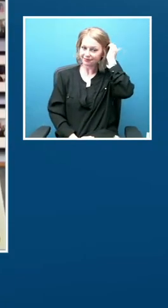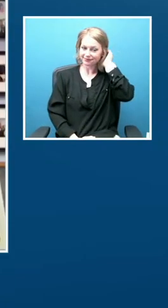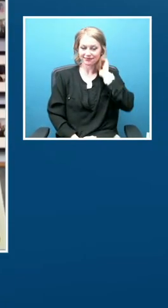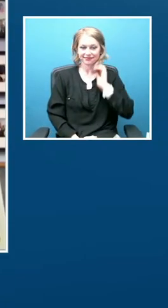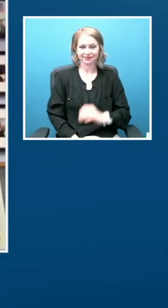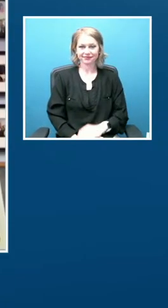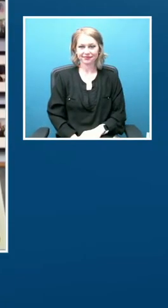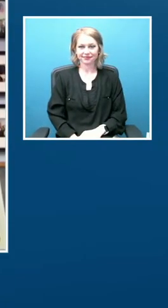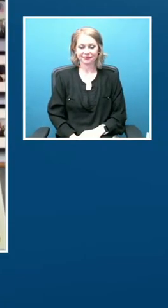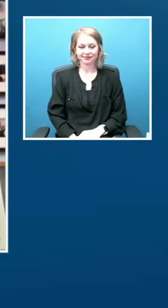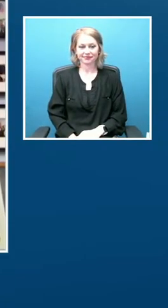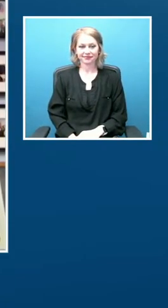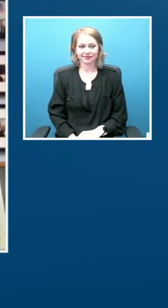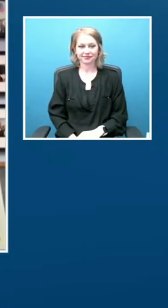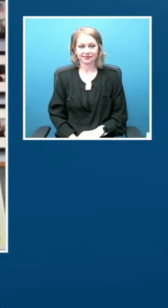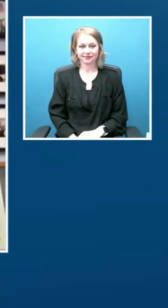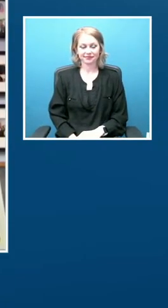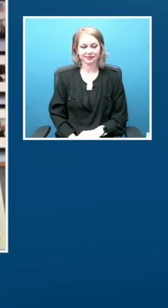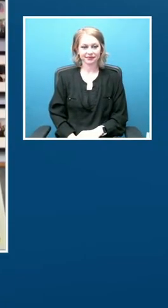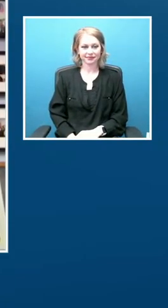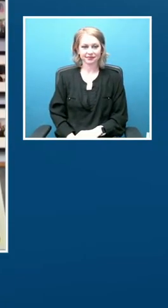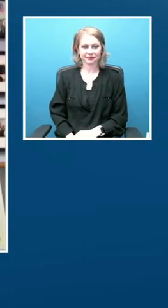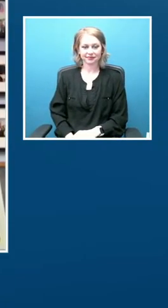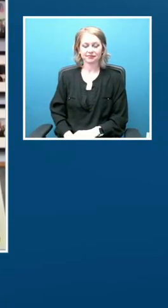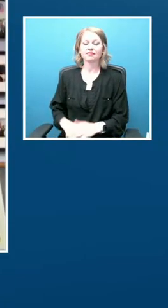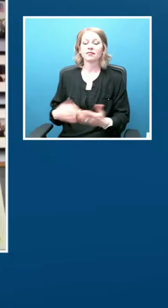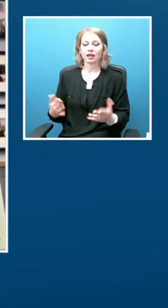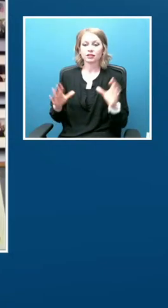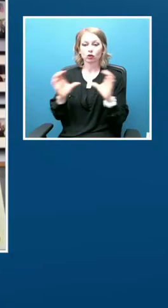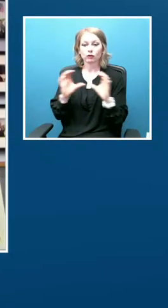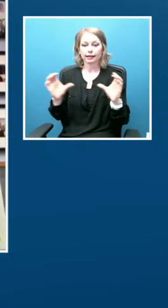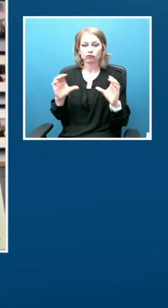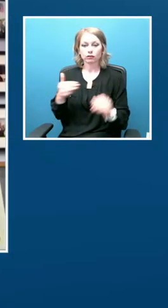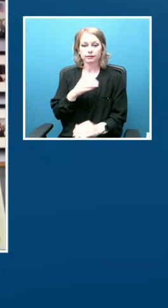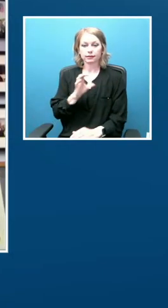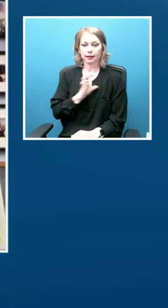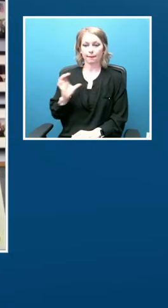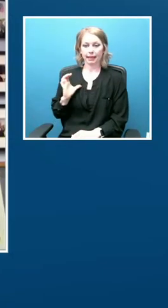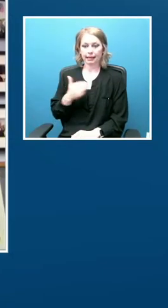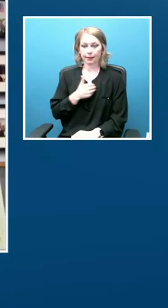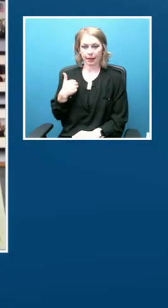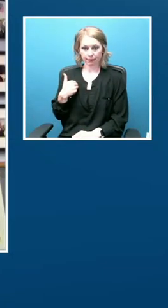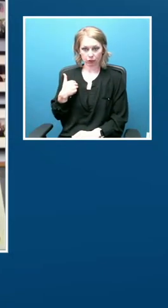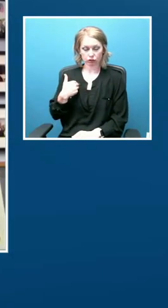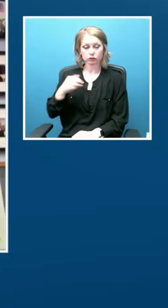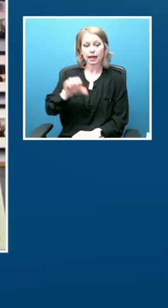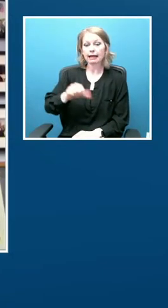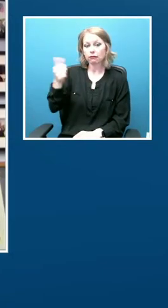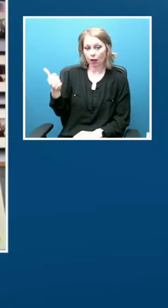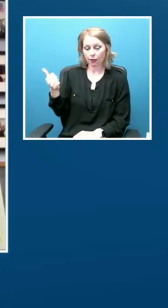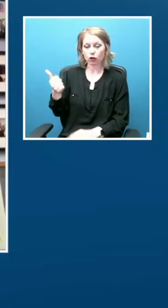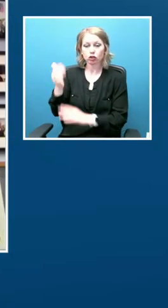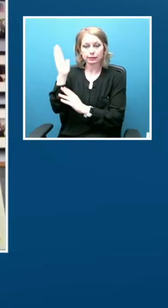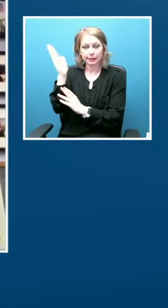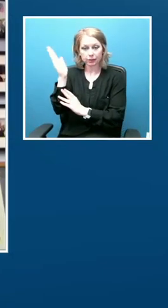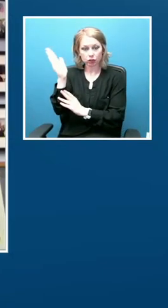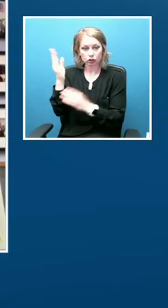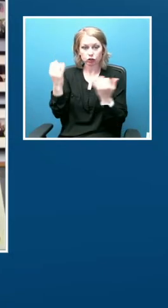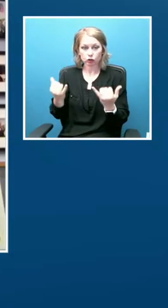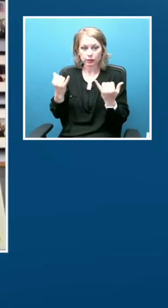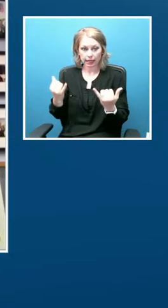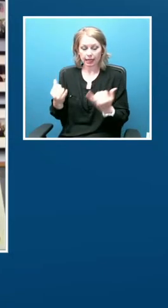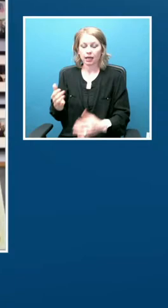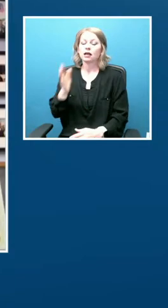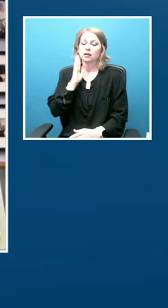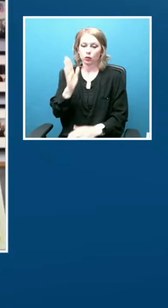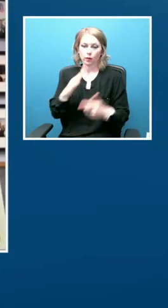Okay. As I reminded the credentials, committee members, and other speakers, today will automatically be muted throughout